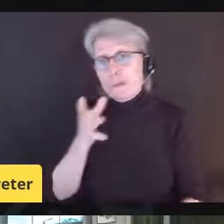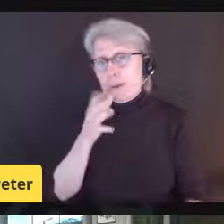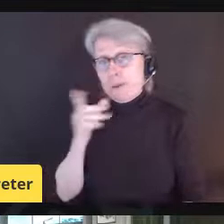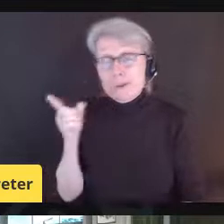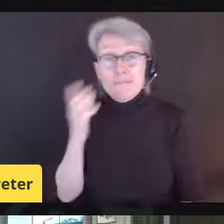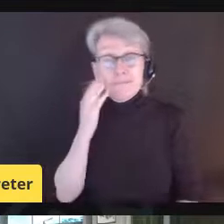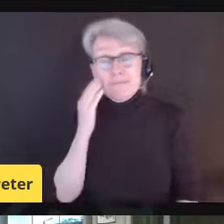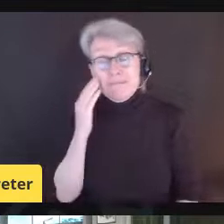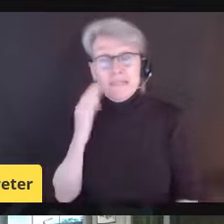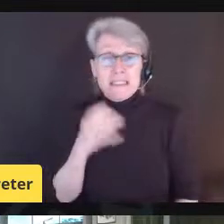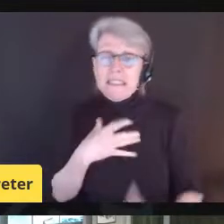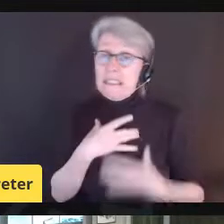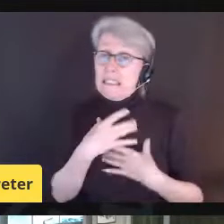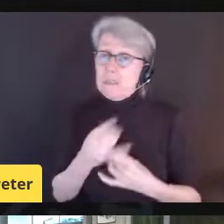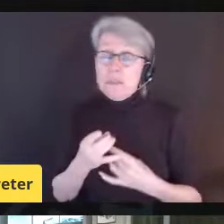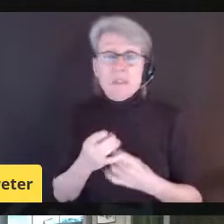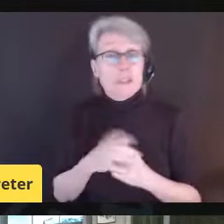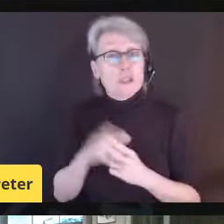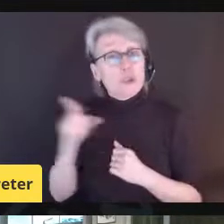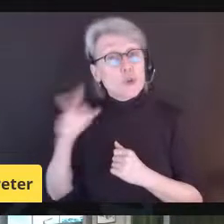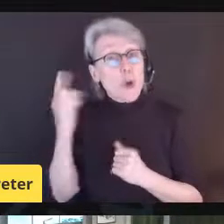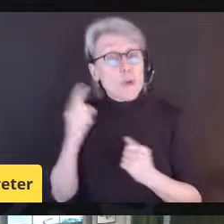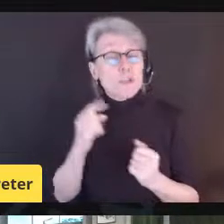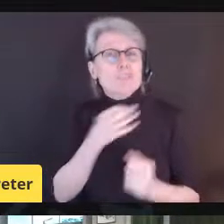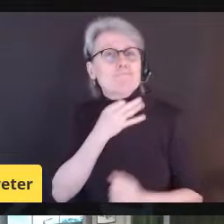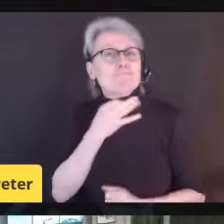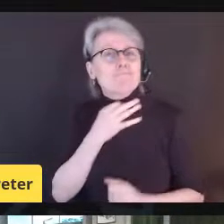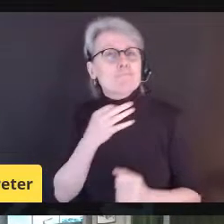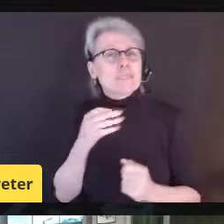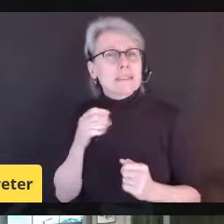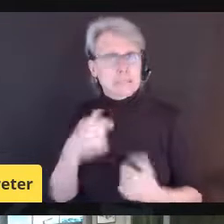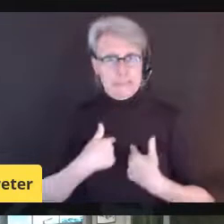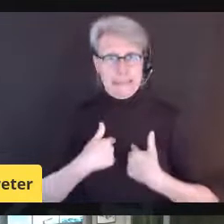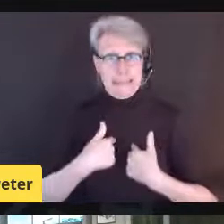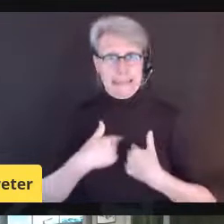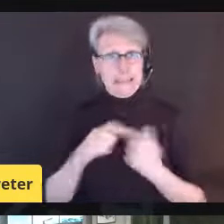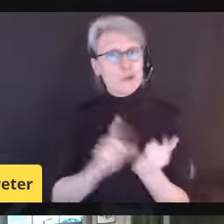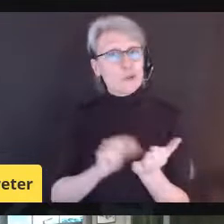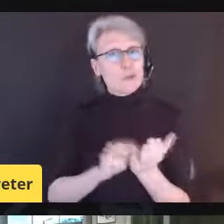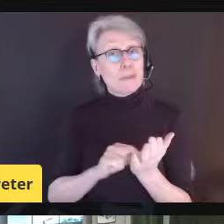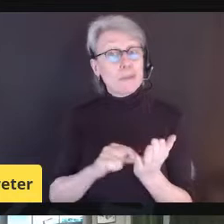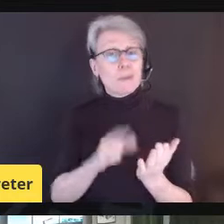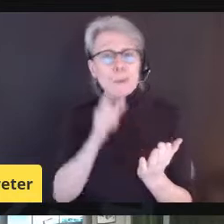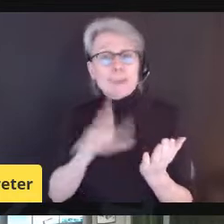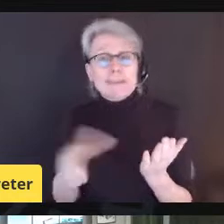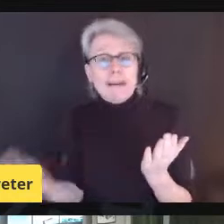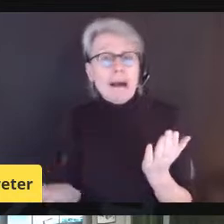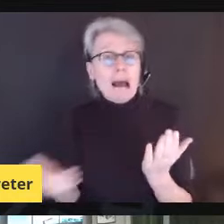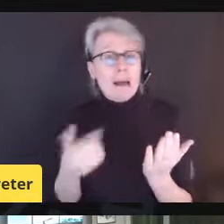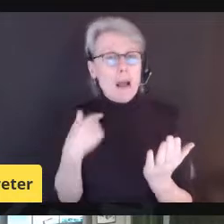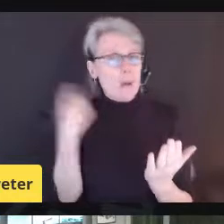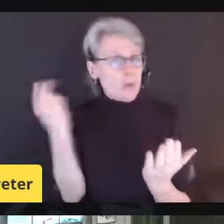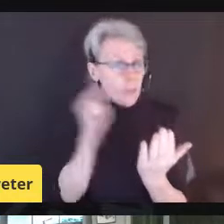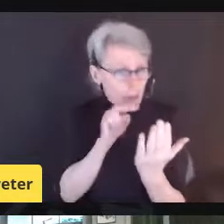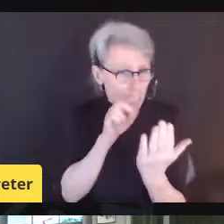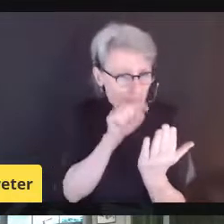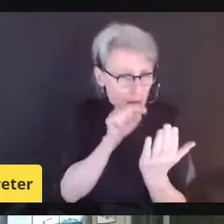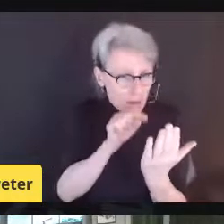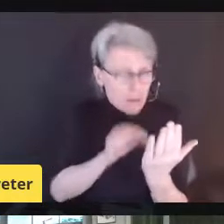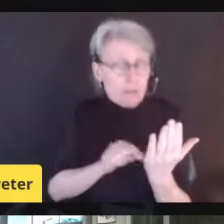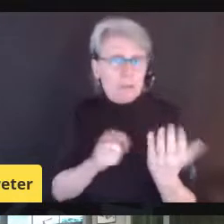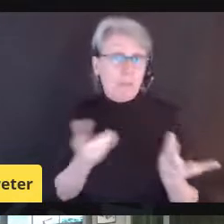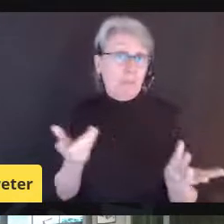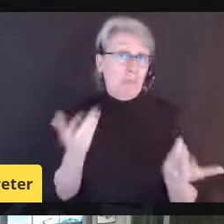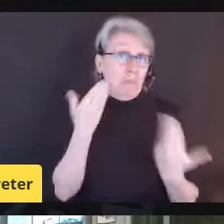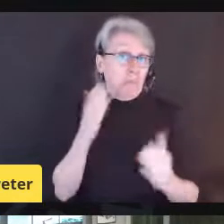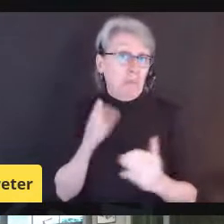what's interesting is you always used to read the obituaries as a kid in the newspaper when we got the morning paper delivered to our home. I don't know if any of